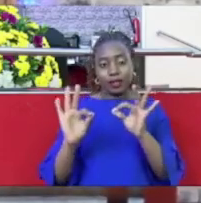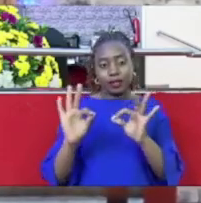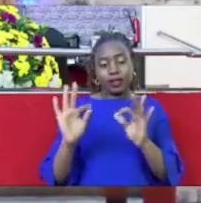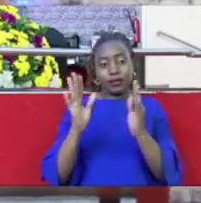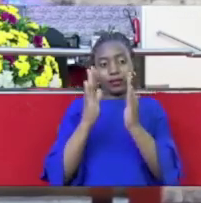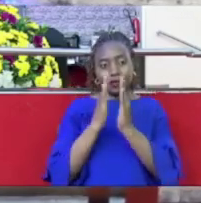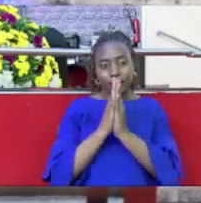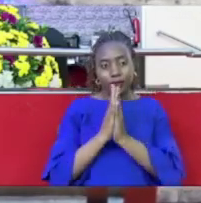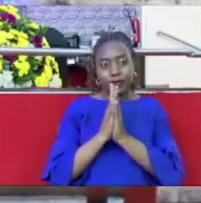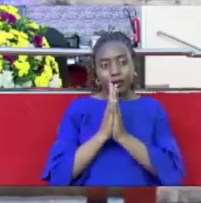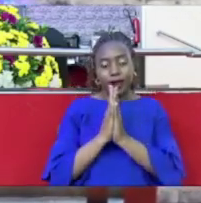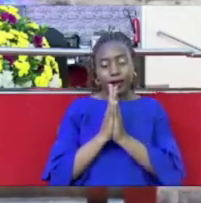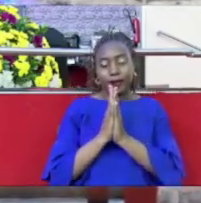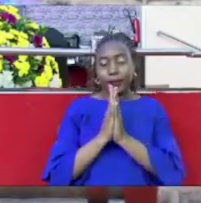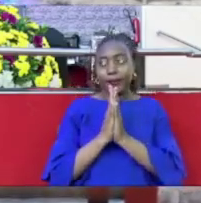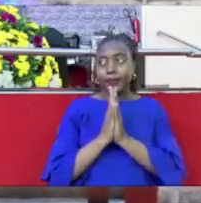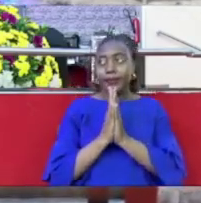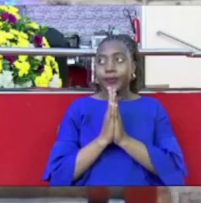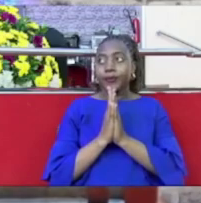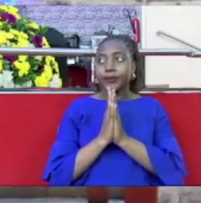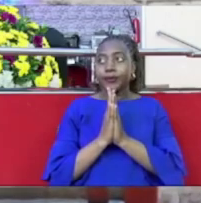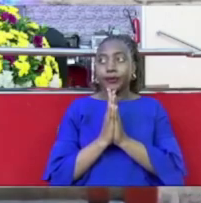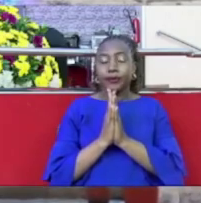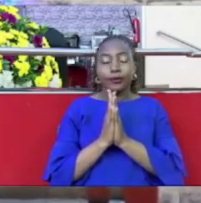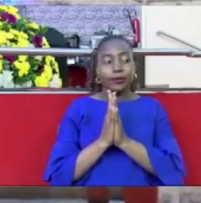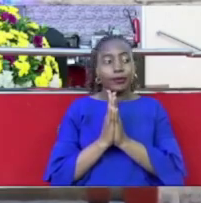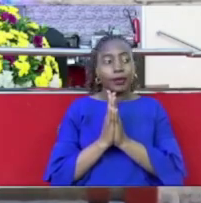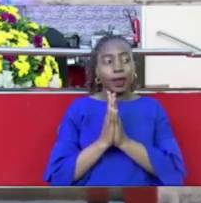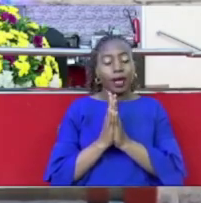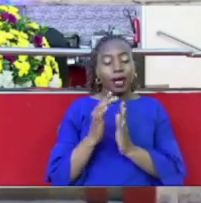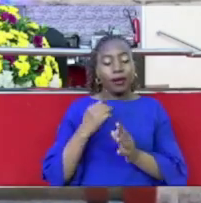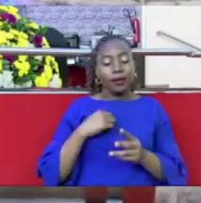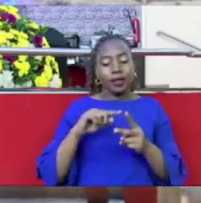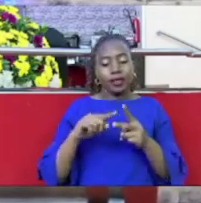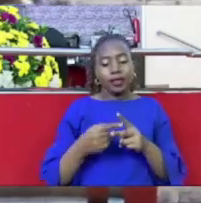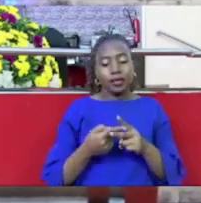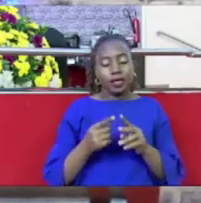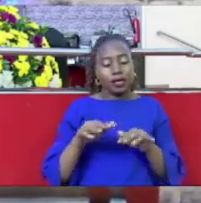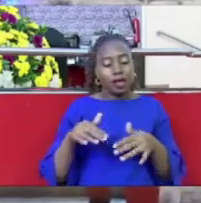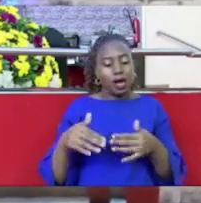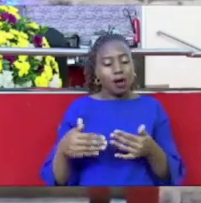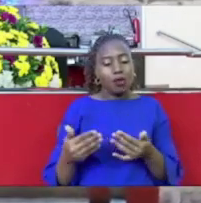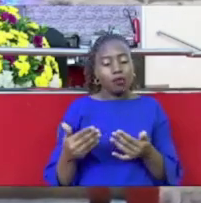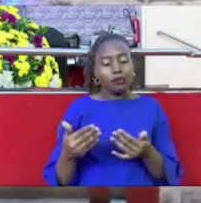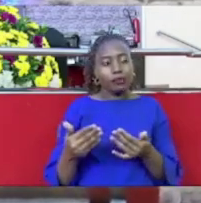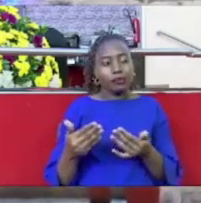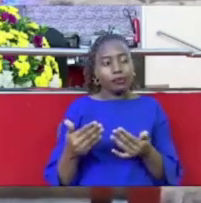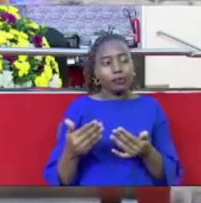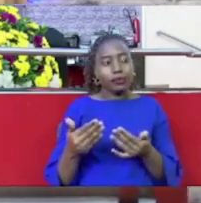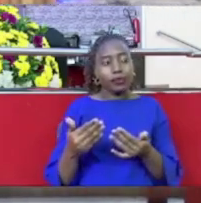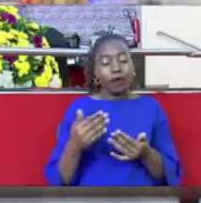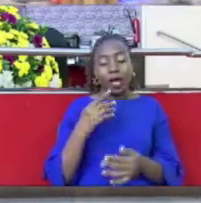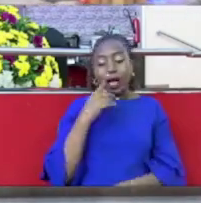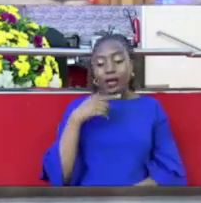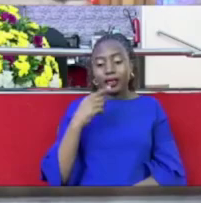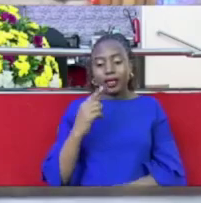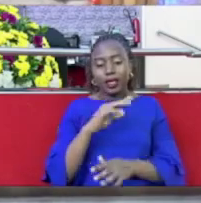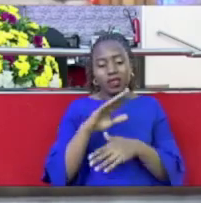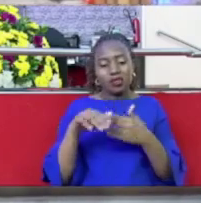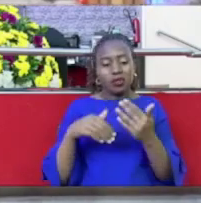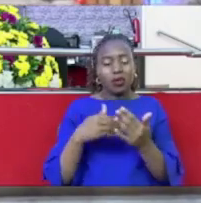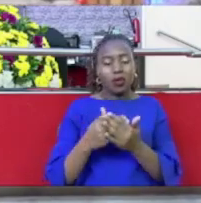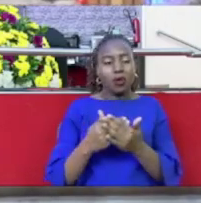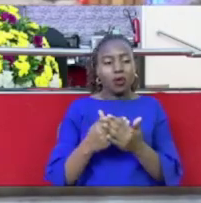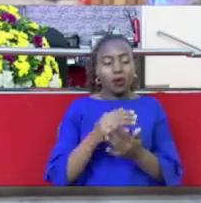ya maombi ya ufanisi ambayo yanabidi. Allow me to start by saying, nikubali nianze kwa kusema, every Christian kwamba kila Mkristo, who is